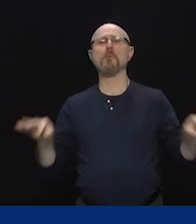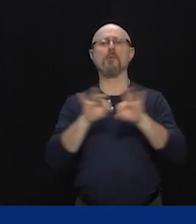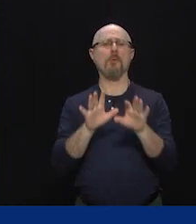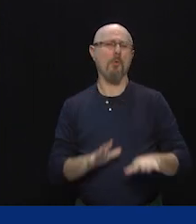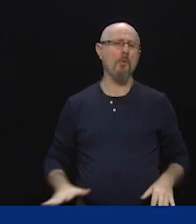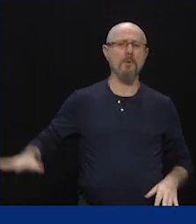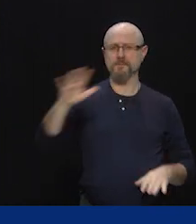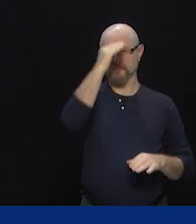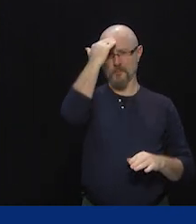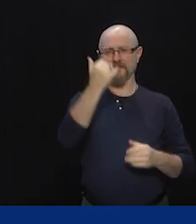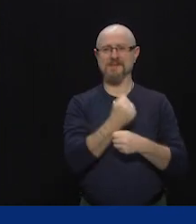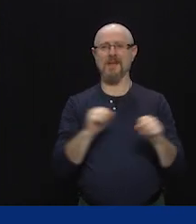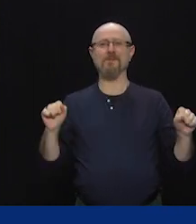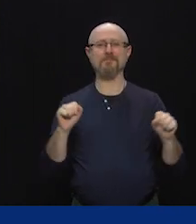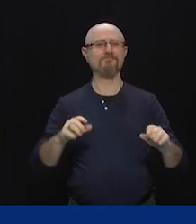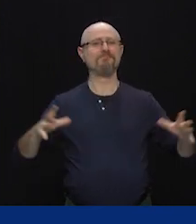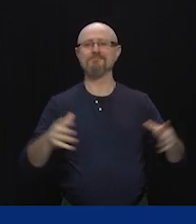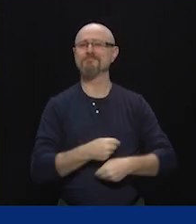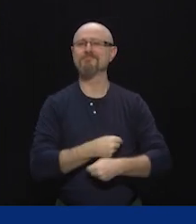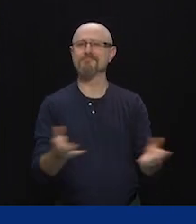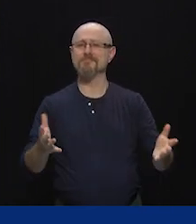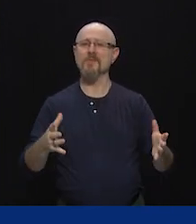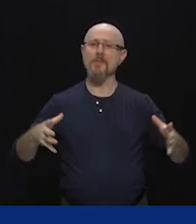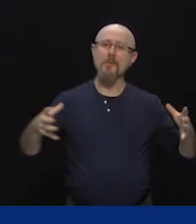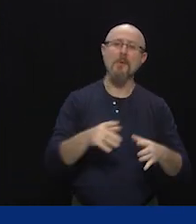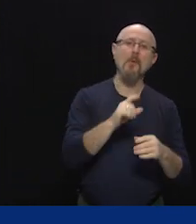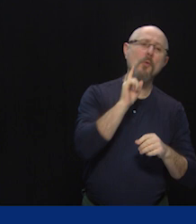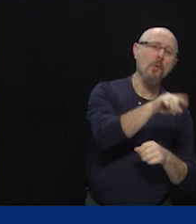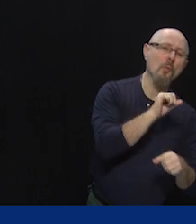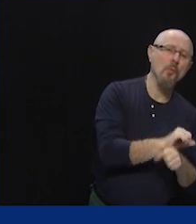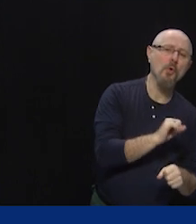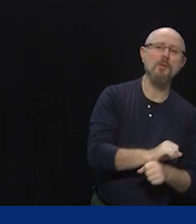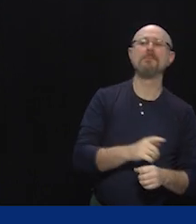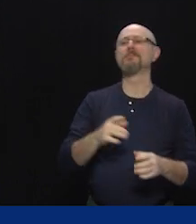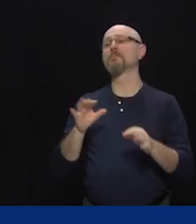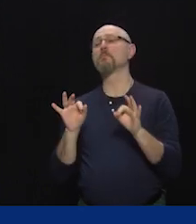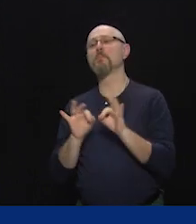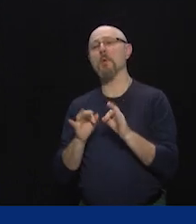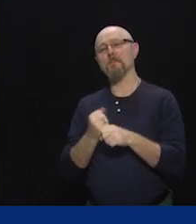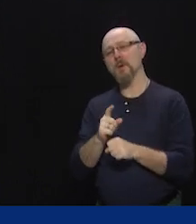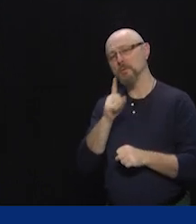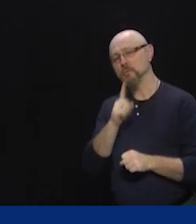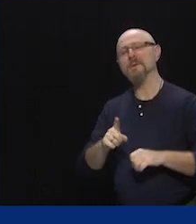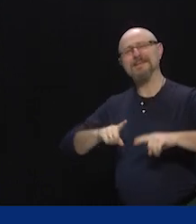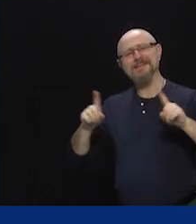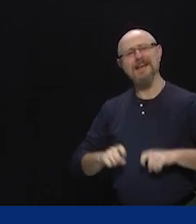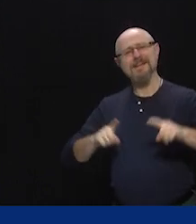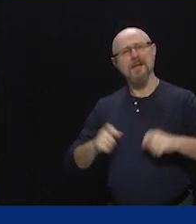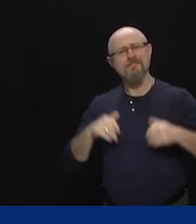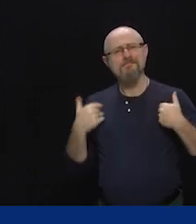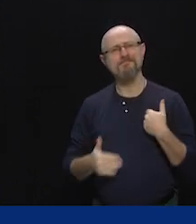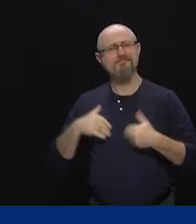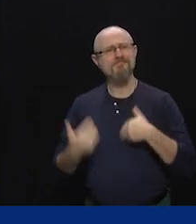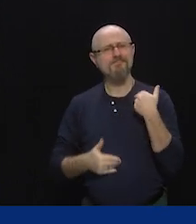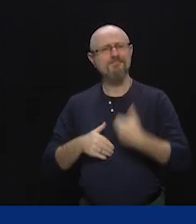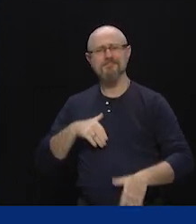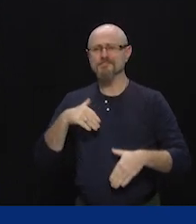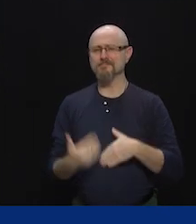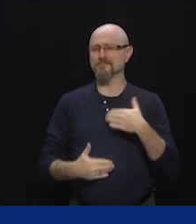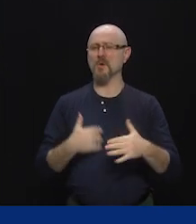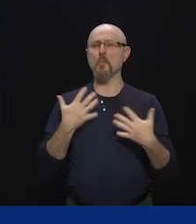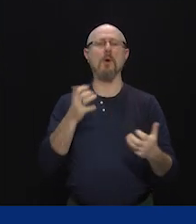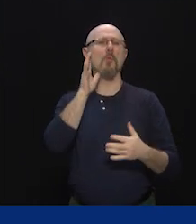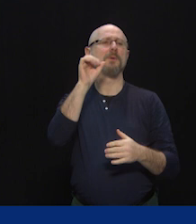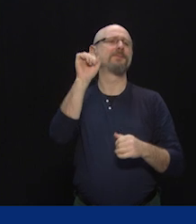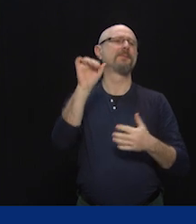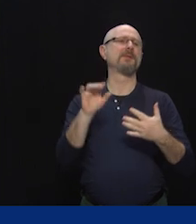before they gather with individuals or go to their jobs. So that's important to make sure that that testing is widely available. So let's take a minute and go through some of the latest